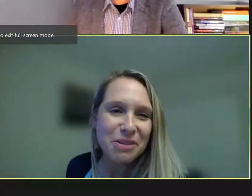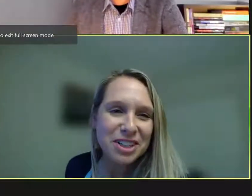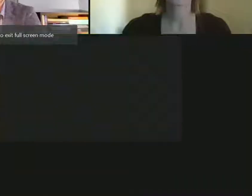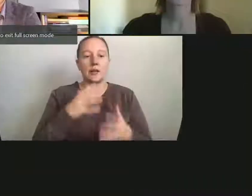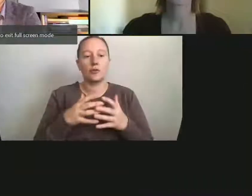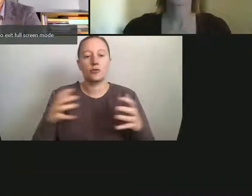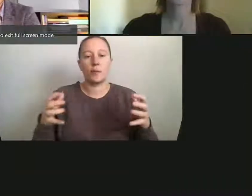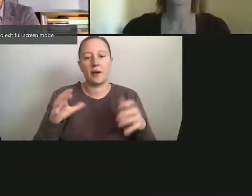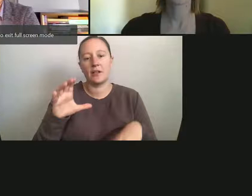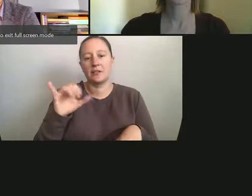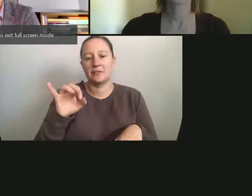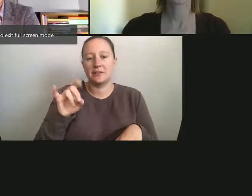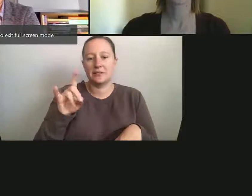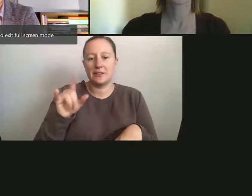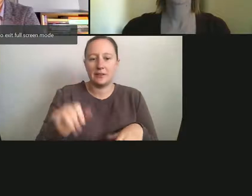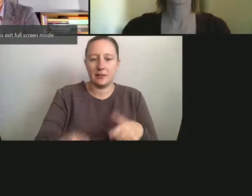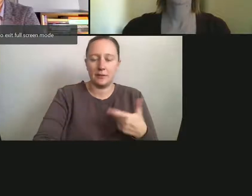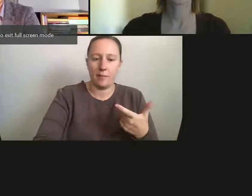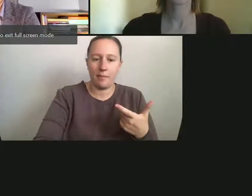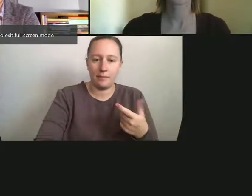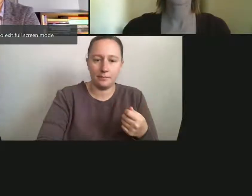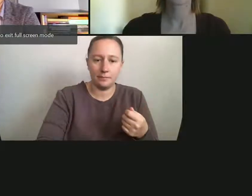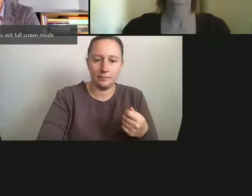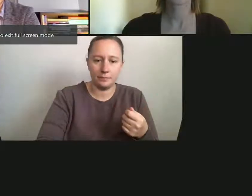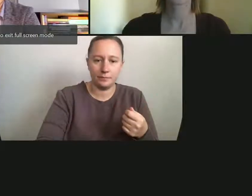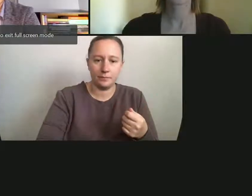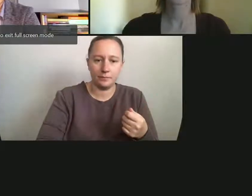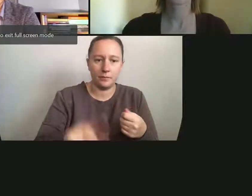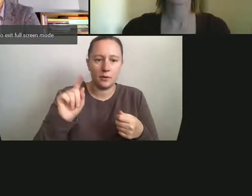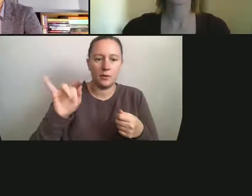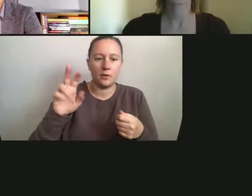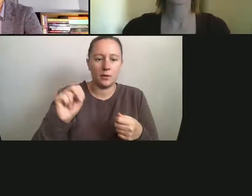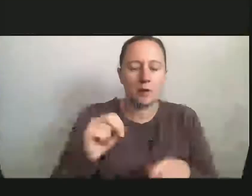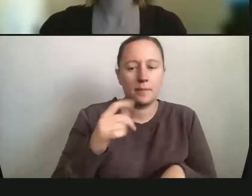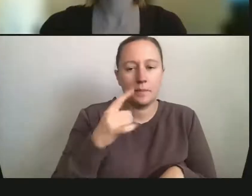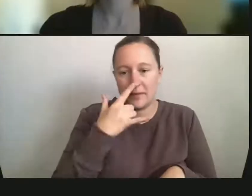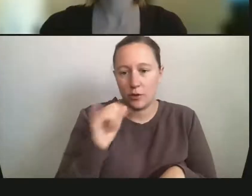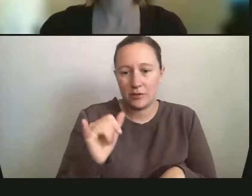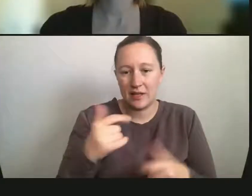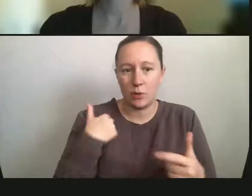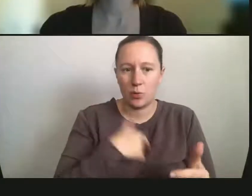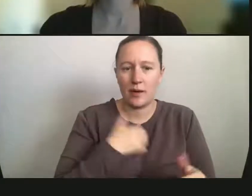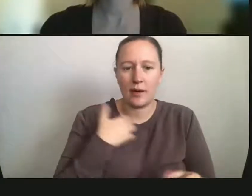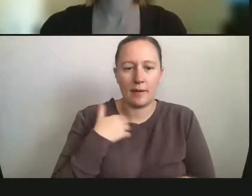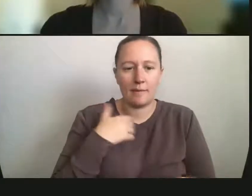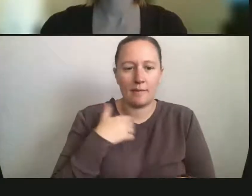Thank you so much, Taunton. Looks like we have time for a few questions.